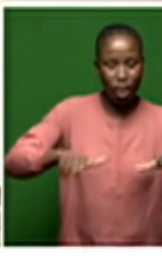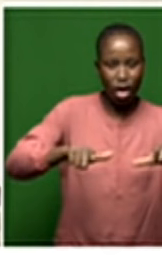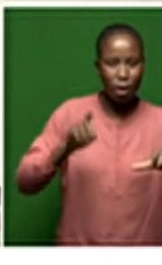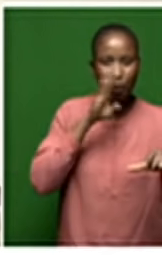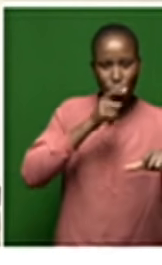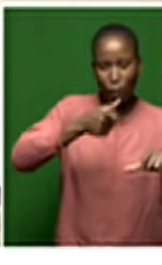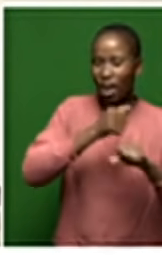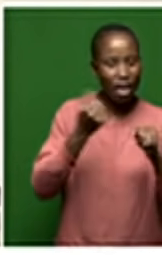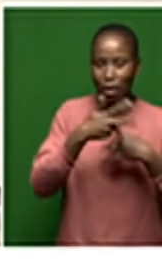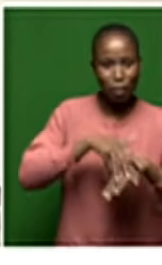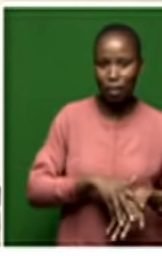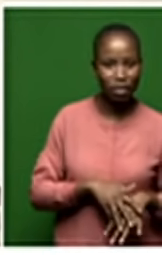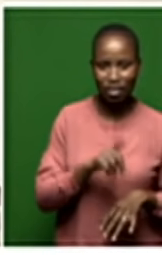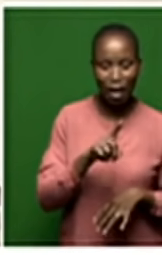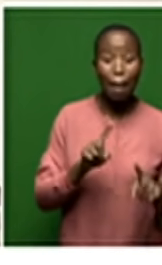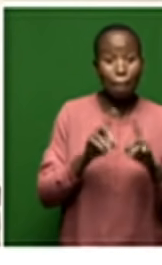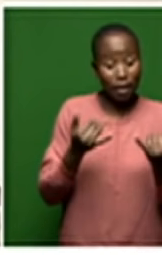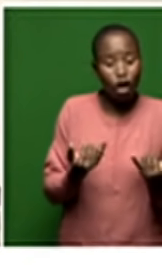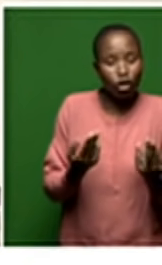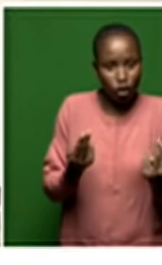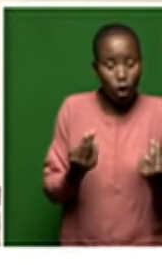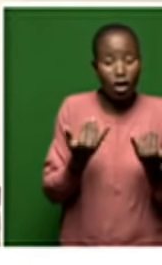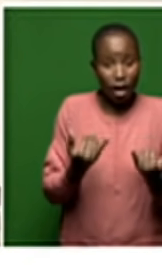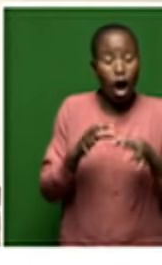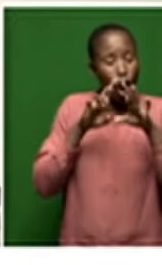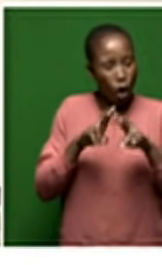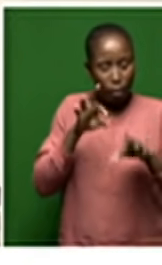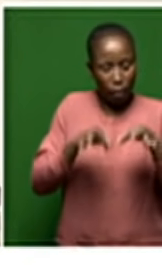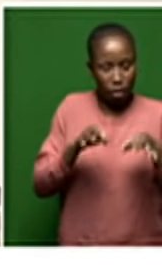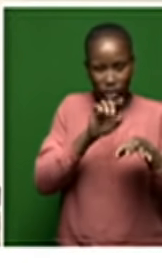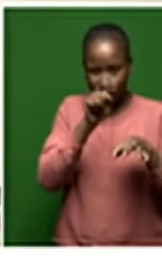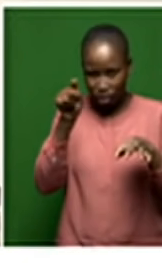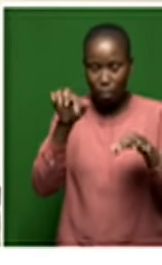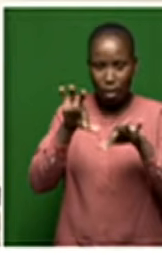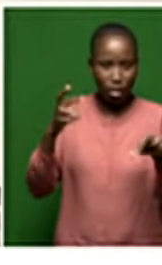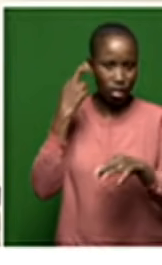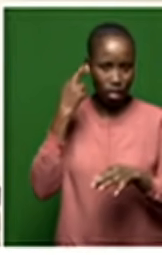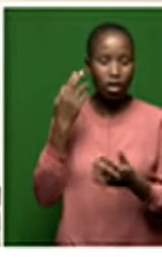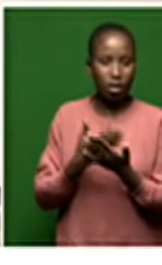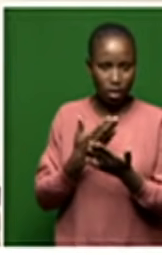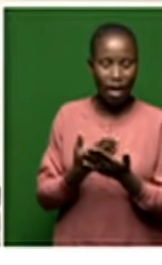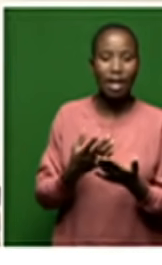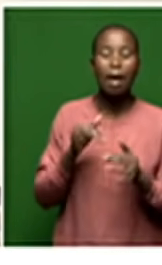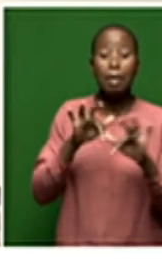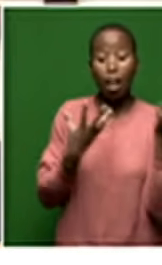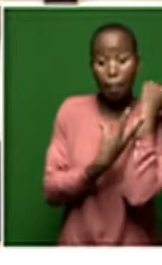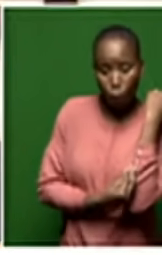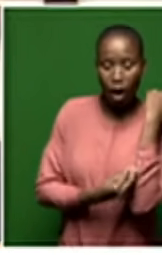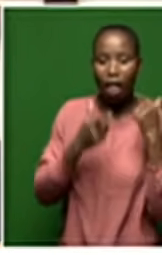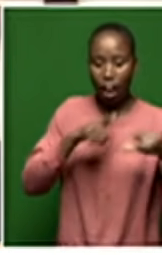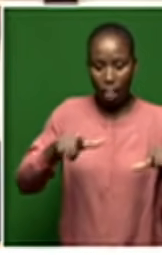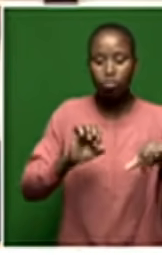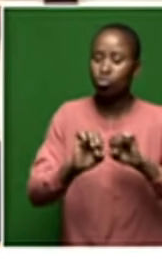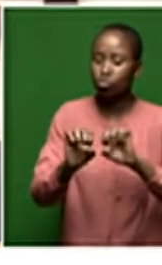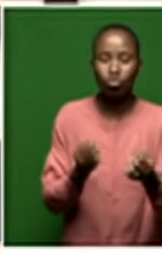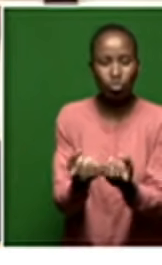there, but now we've made it more explicit. We hope the politicians, the executives will get going and distribute land to the poor. All right. Well, we'll